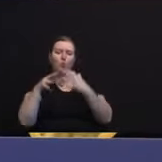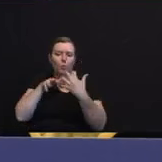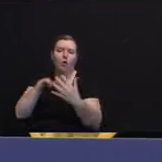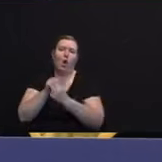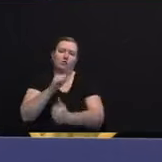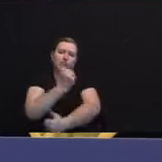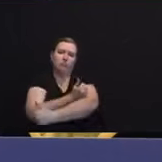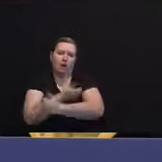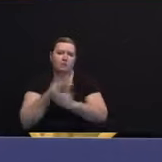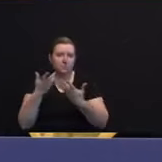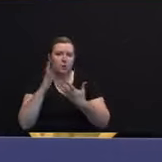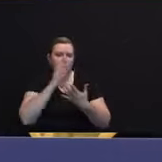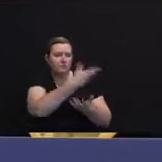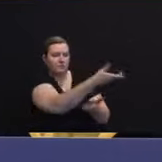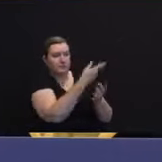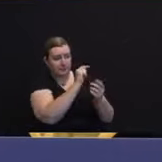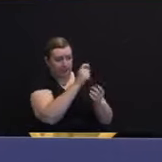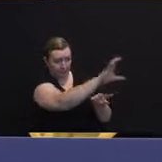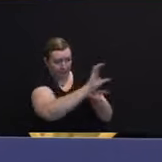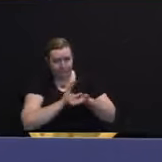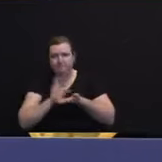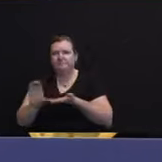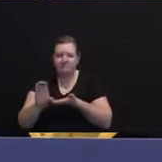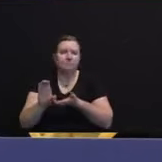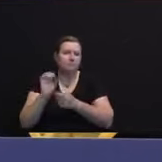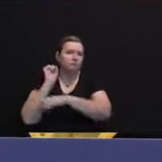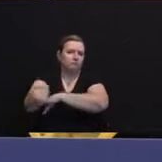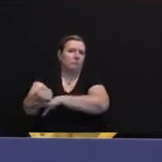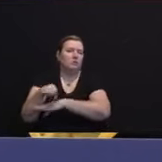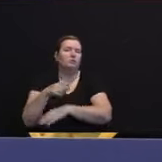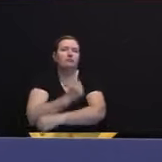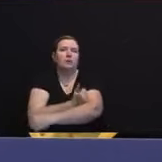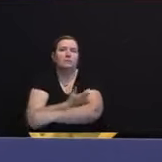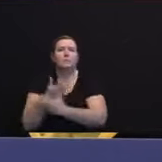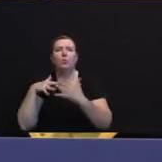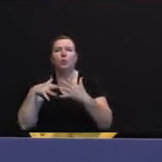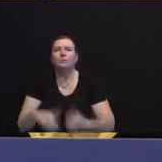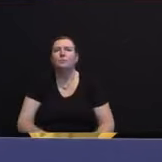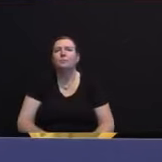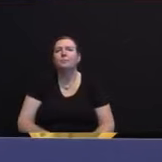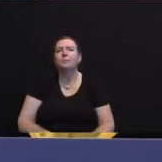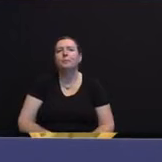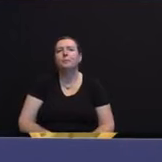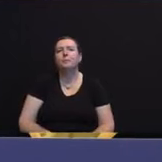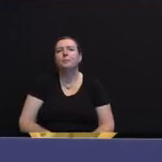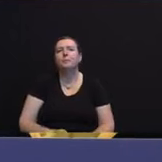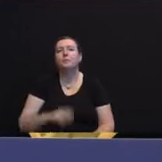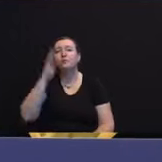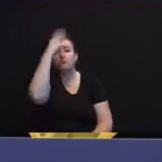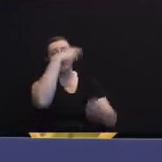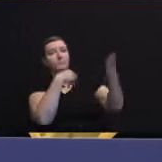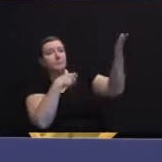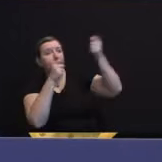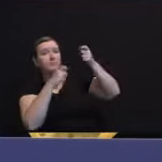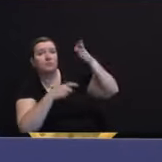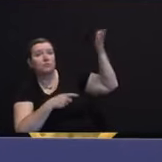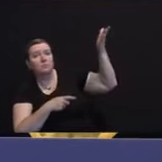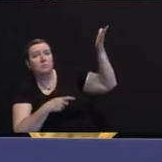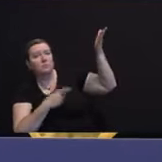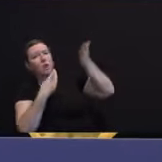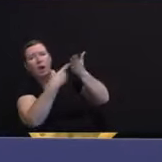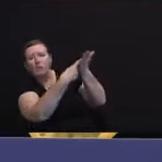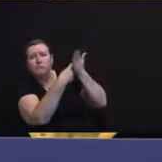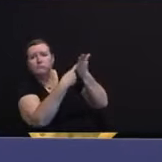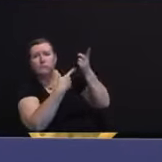touch with them all the time. I mentioned explicitly we've been picked as one of the first 5 states. I know Louisiana, Alaska,